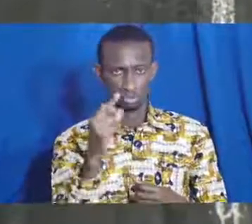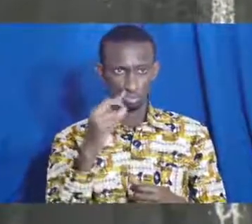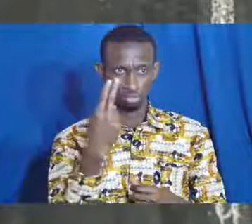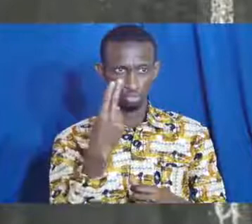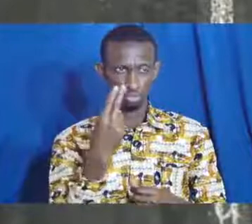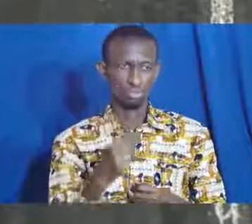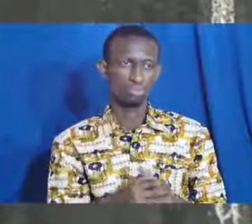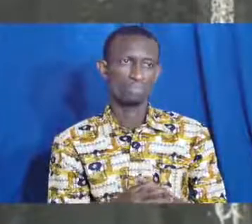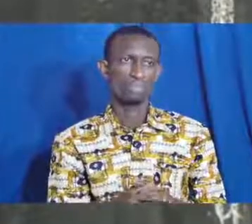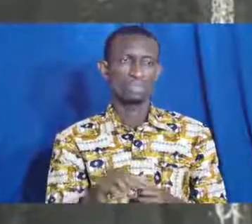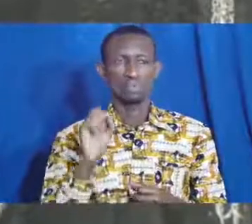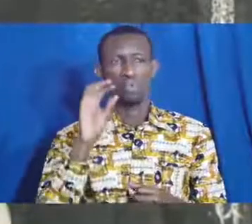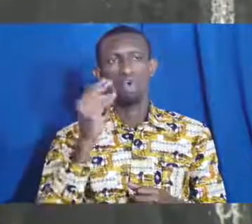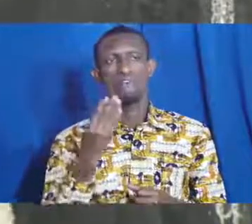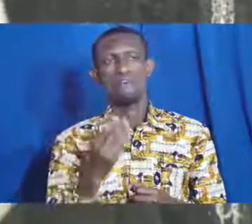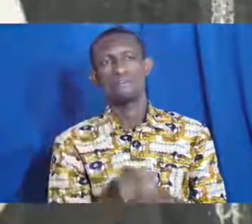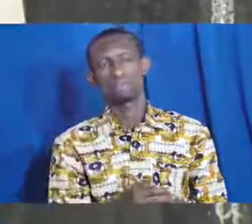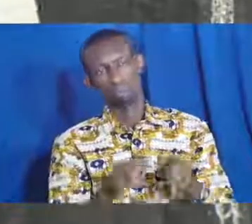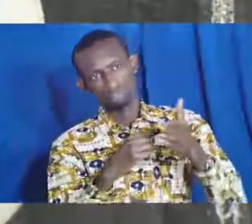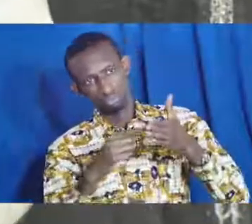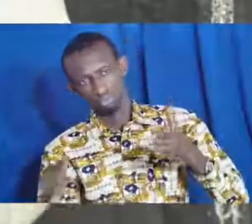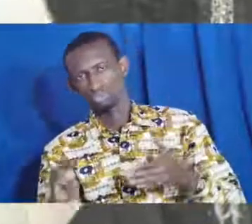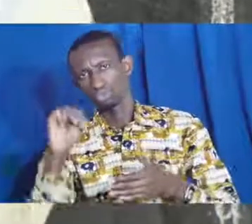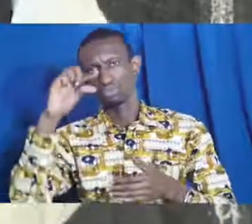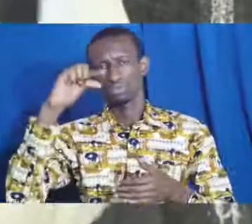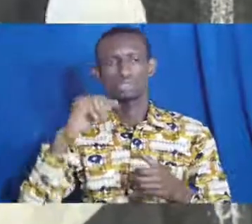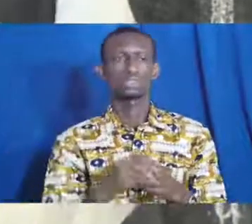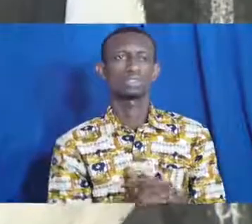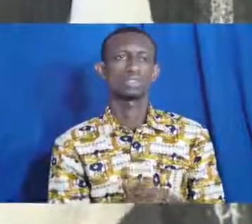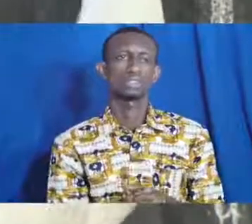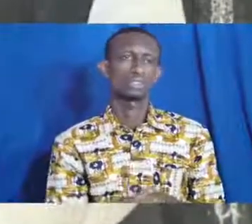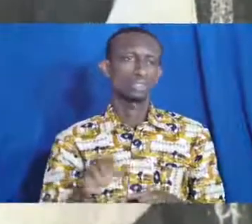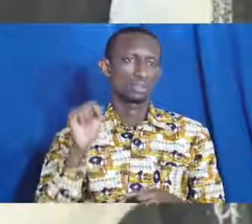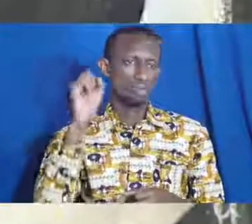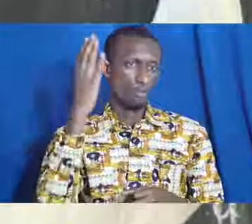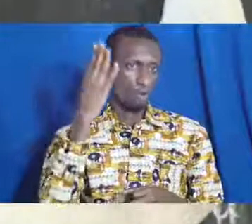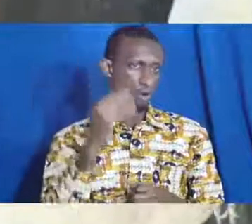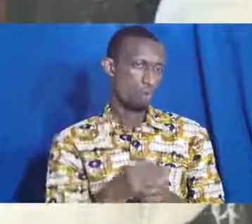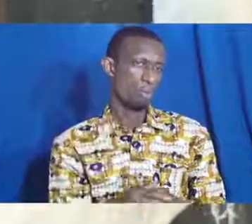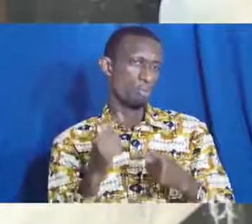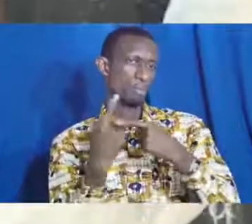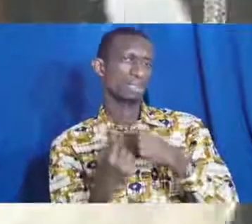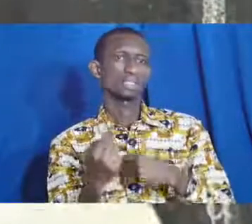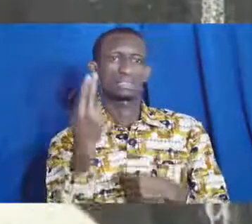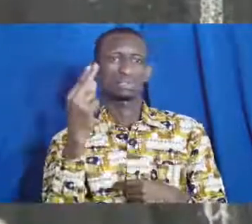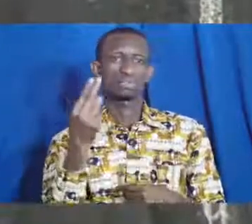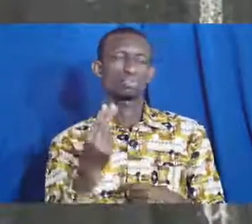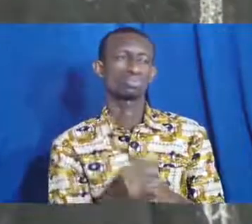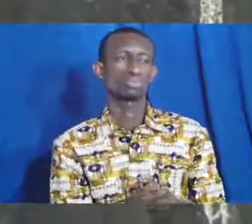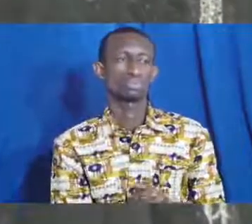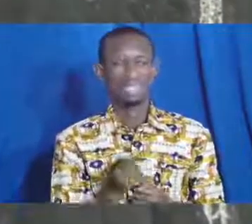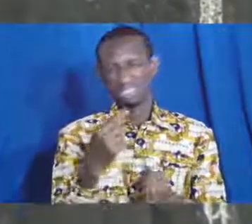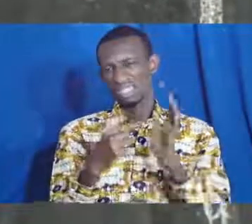acid. So this will form magnesium sulfate and hydrogen gas. So these are some